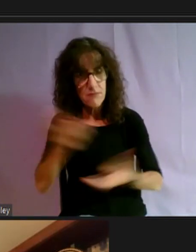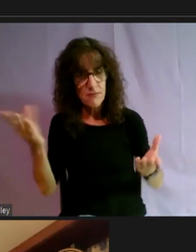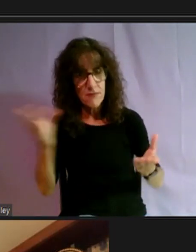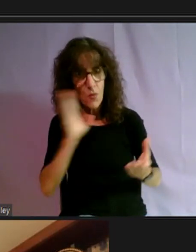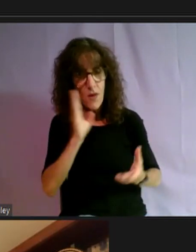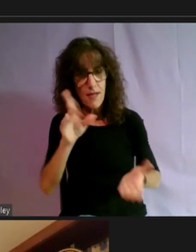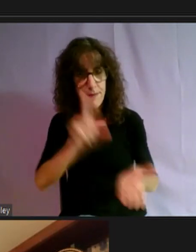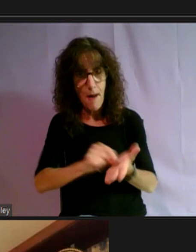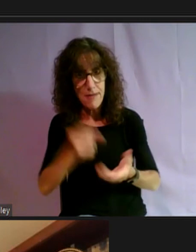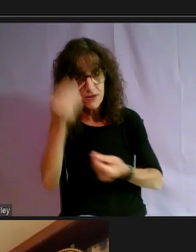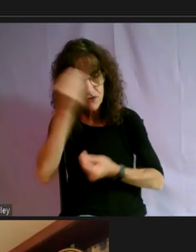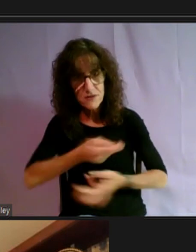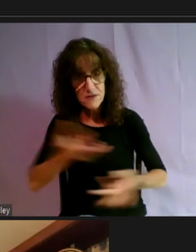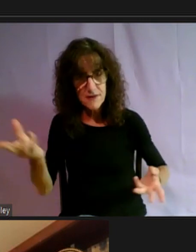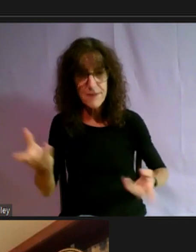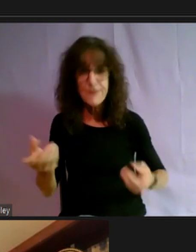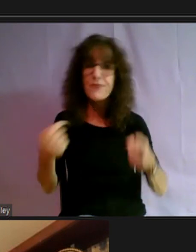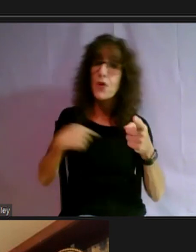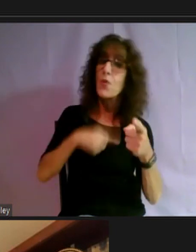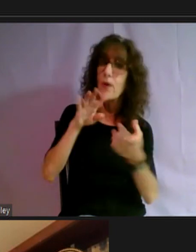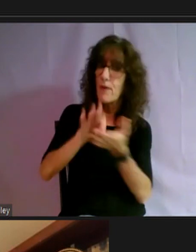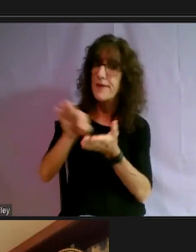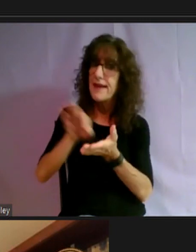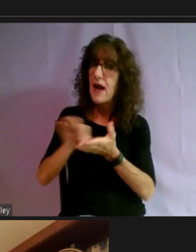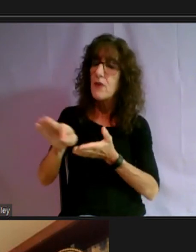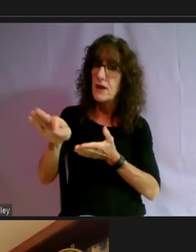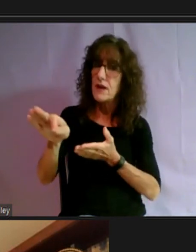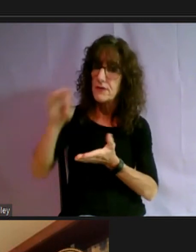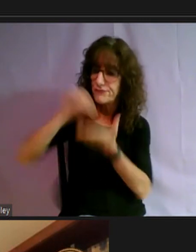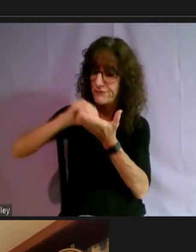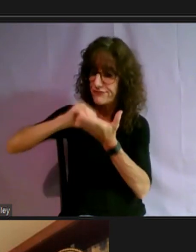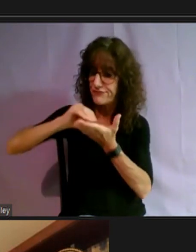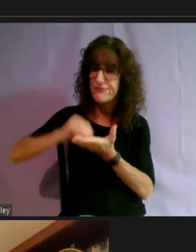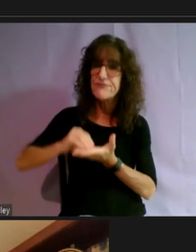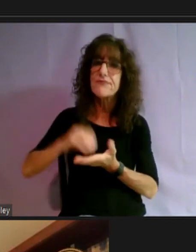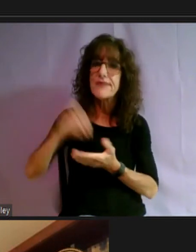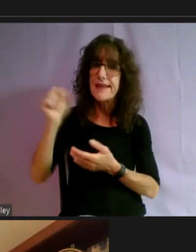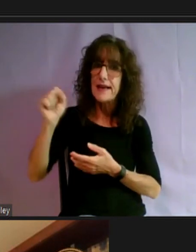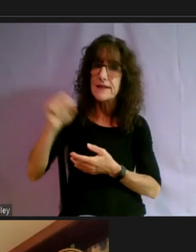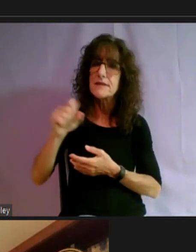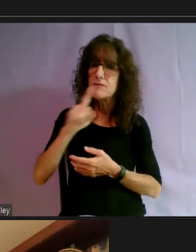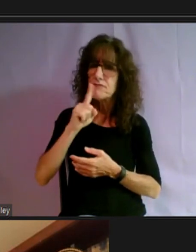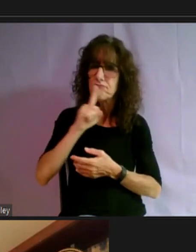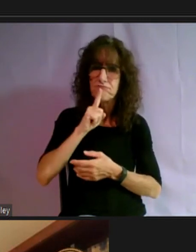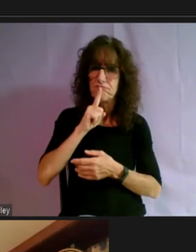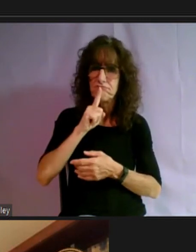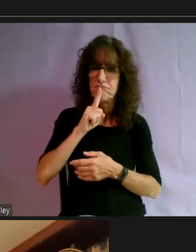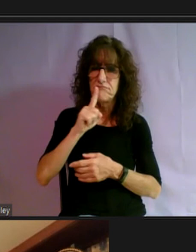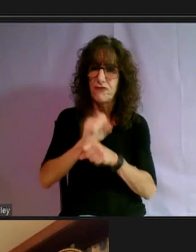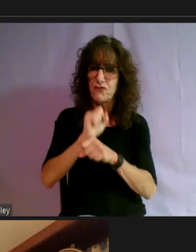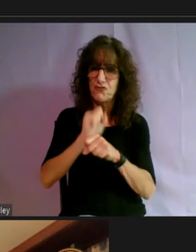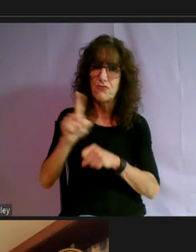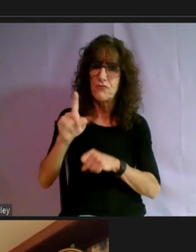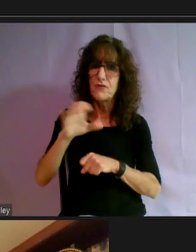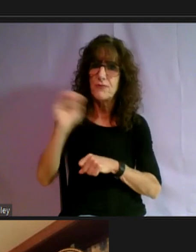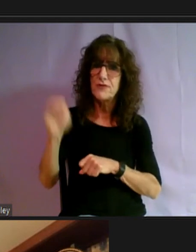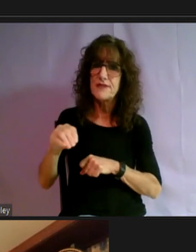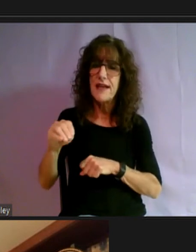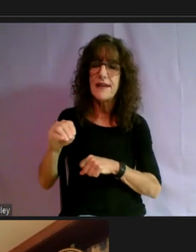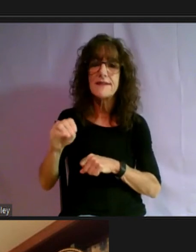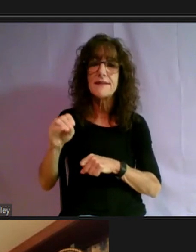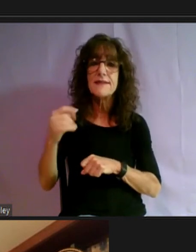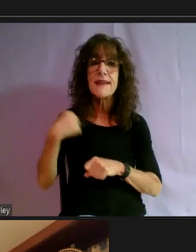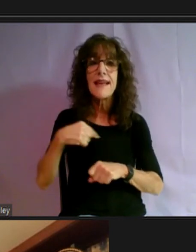Yeah, we're certainly going to be tallying that. That's 100%. We need to, and we actually